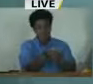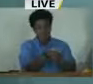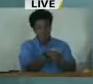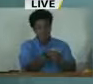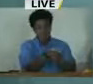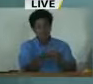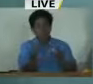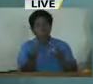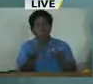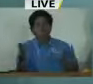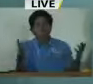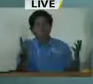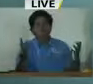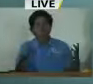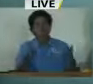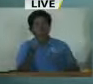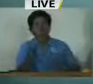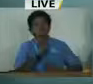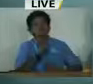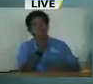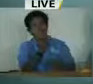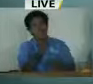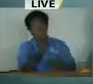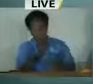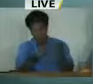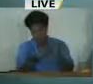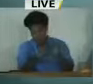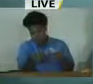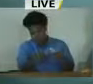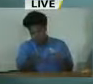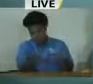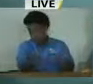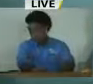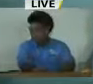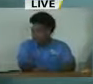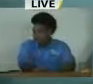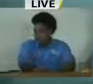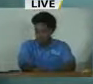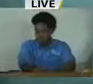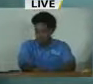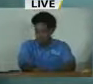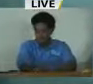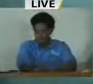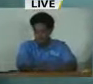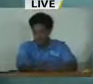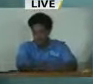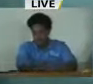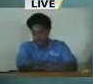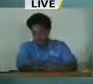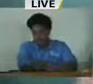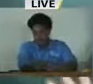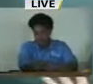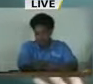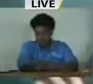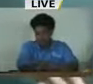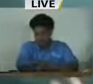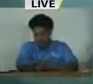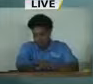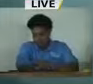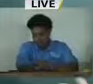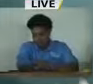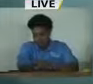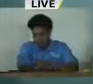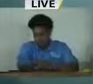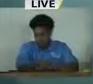about what we say. And therefore, we cannot say that there are wrongs